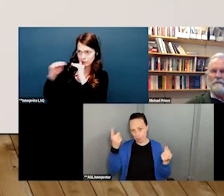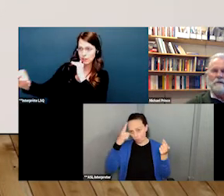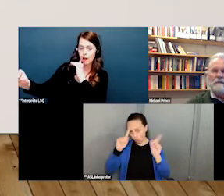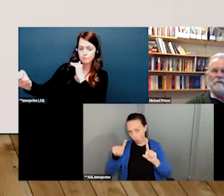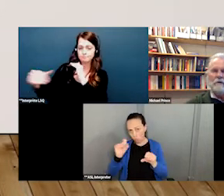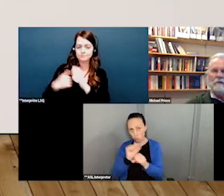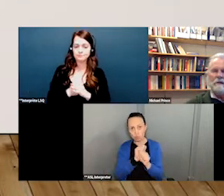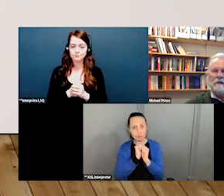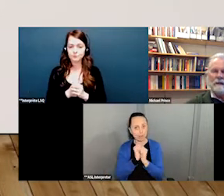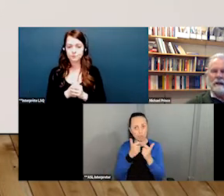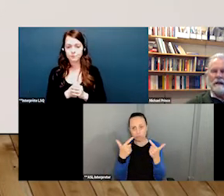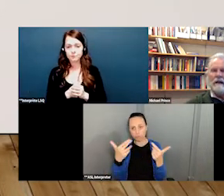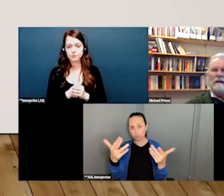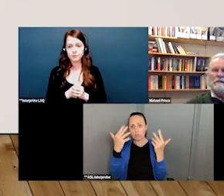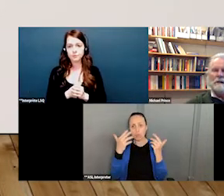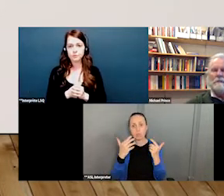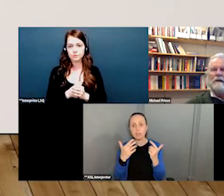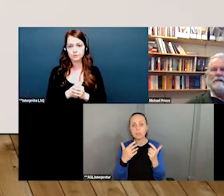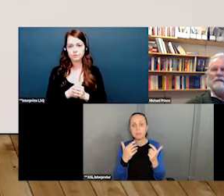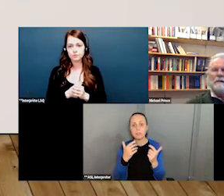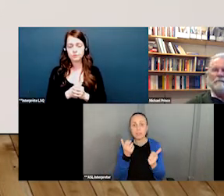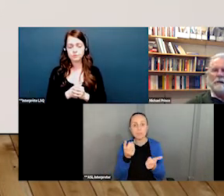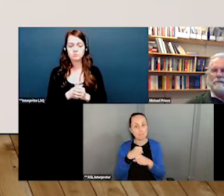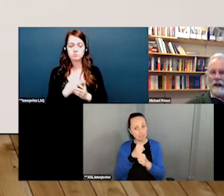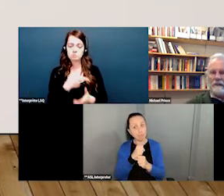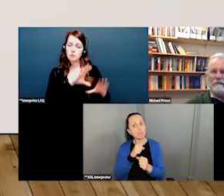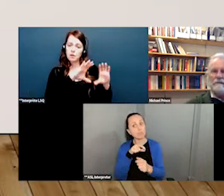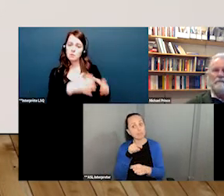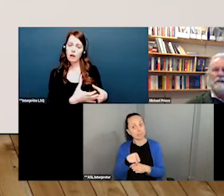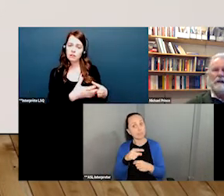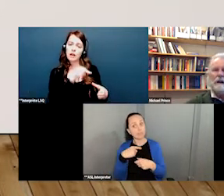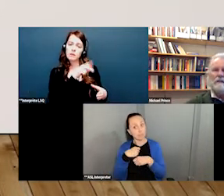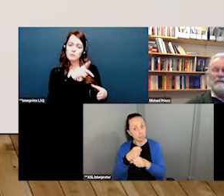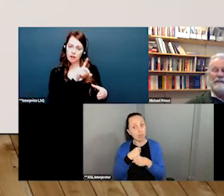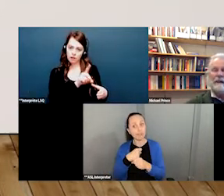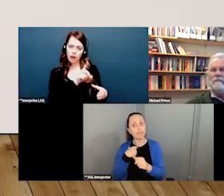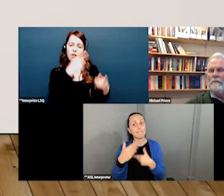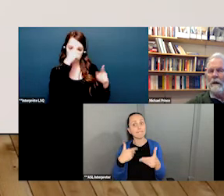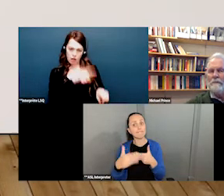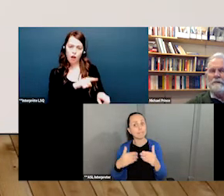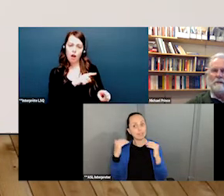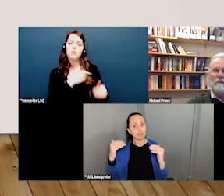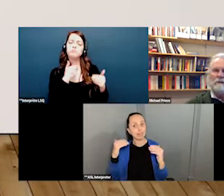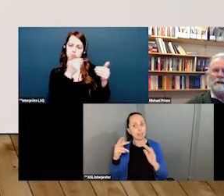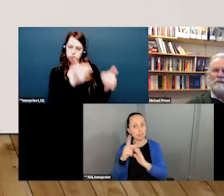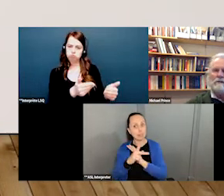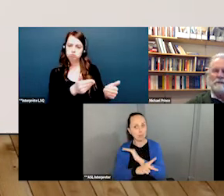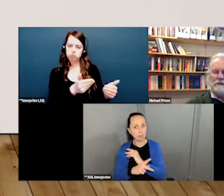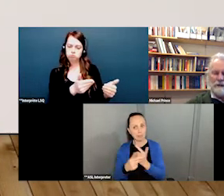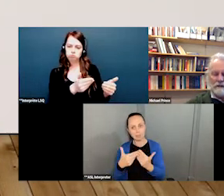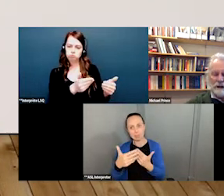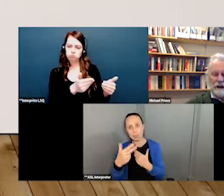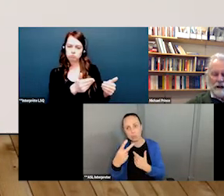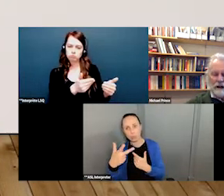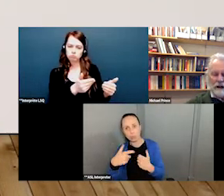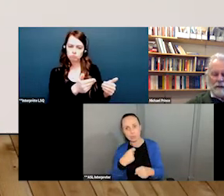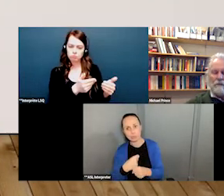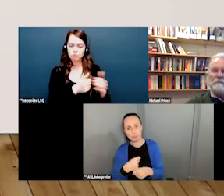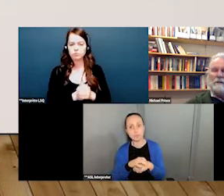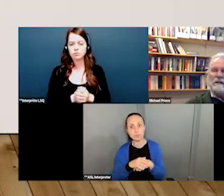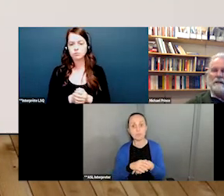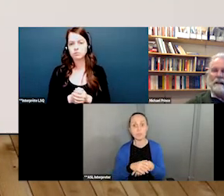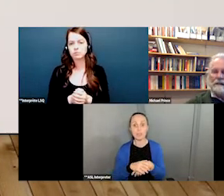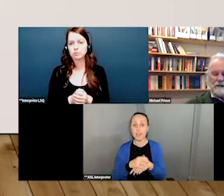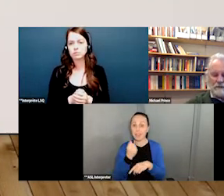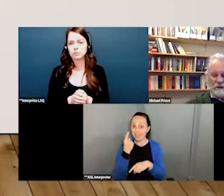on in moving forward and making this a productive and a sustainable parliament over the next 2 to 3 years. What